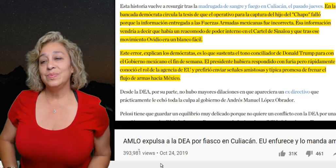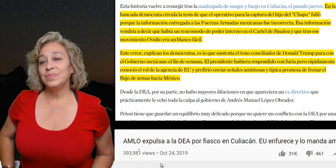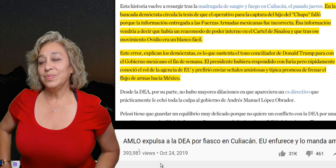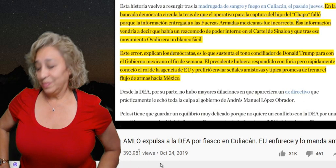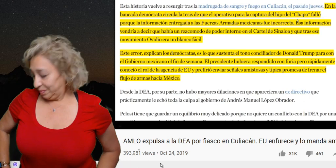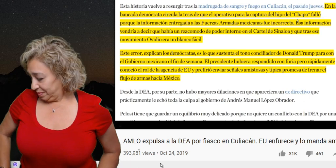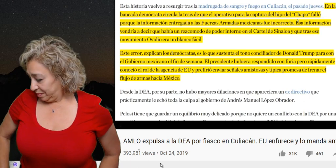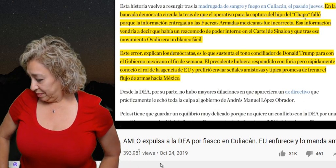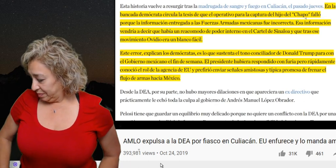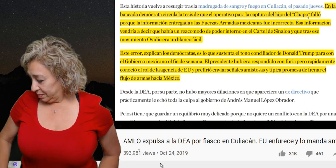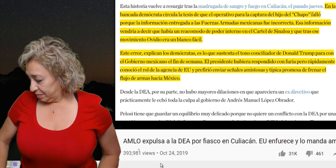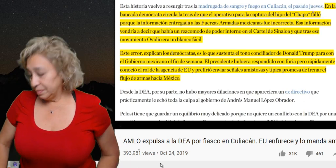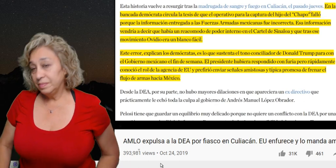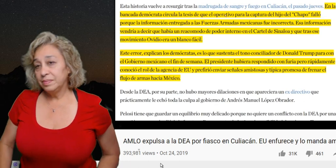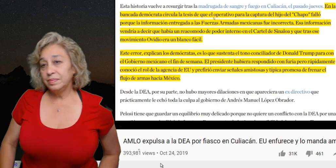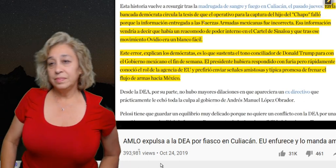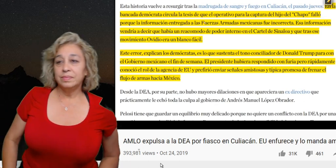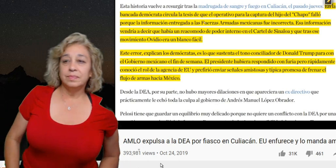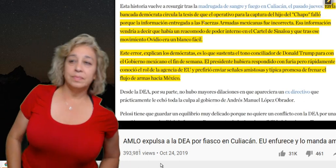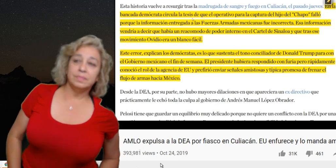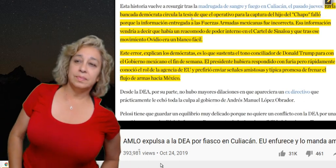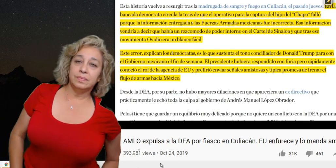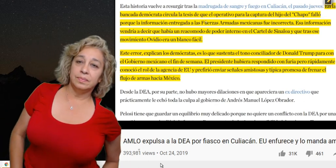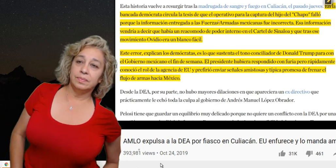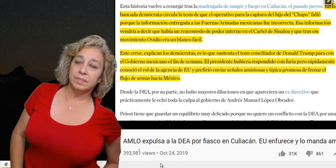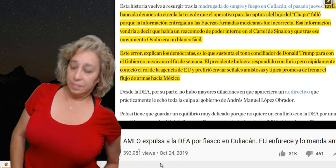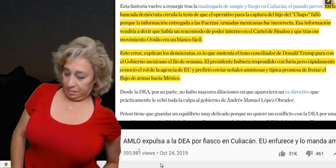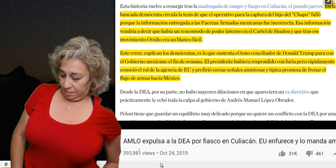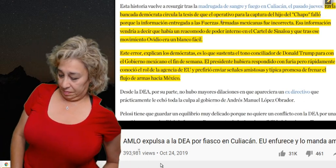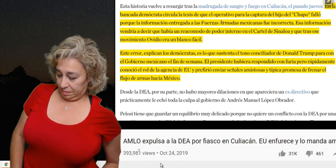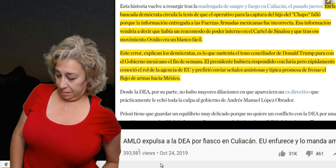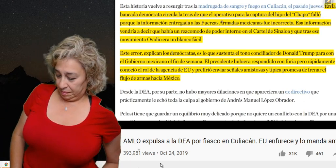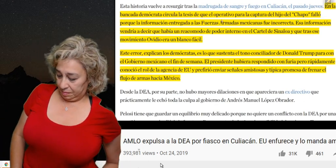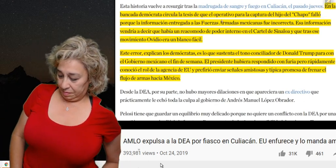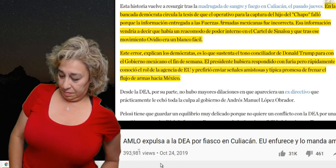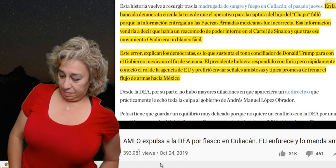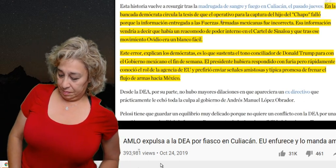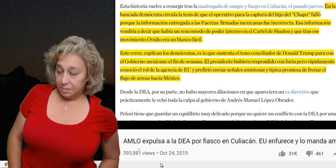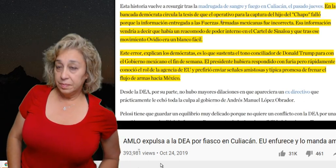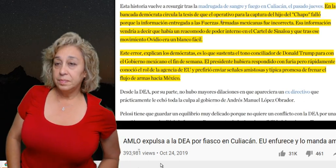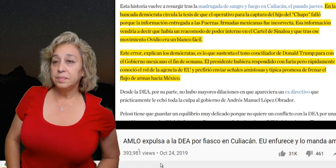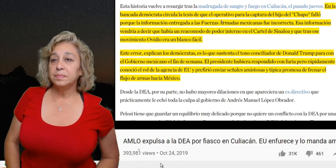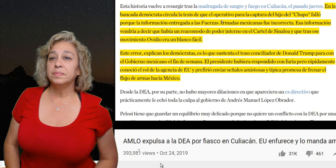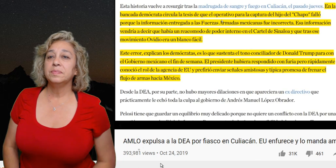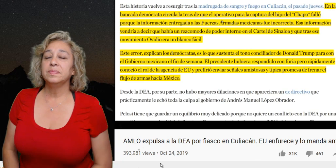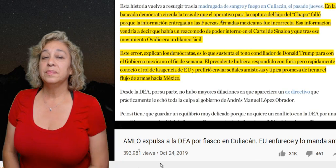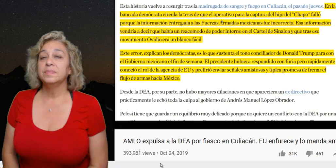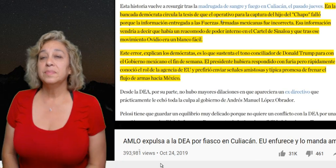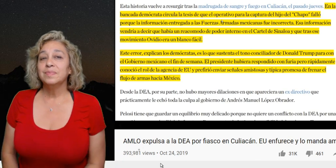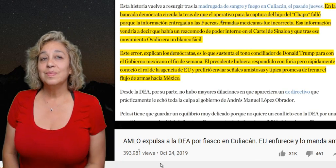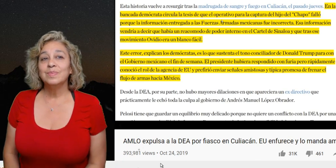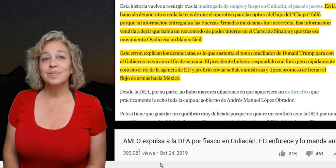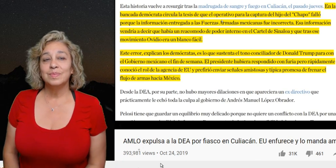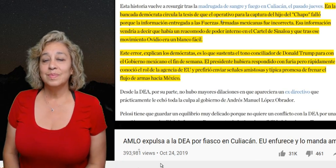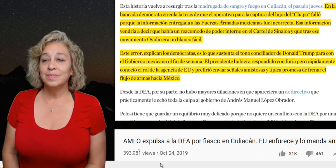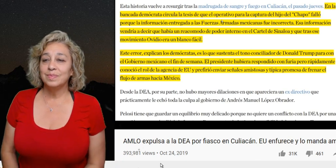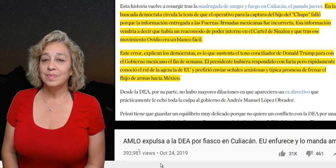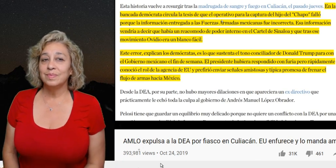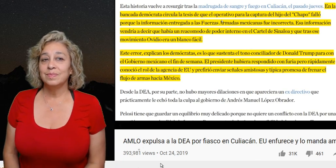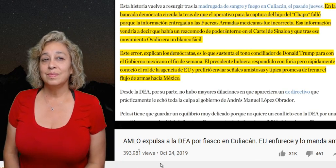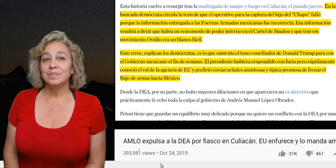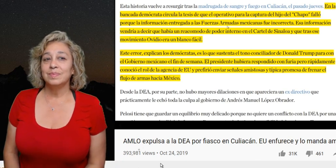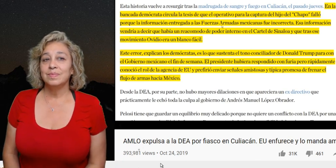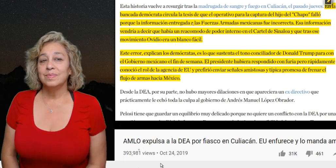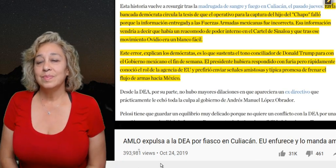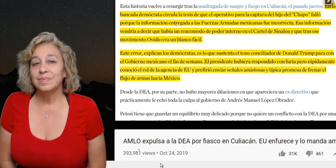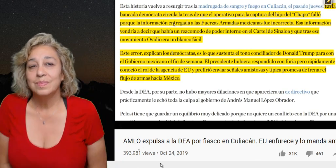la inteligencia. Dice, en la bancada demócrata de Estados Unidos circula la tesis de que el operativo para la captura del hijo